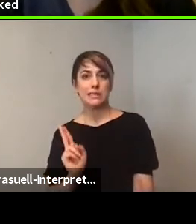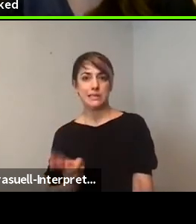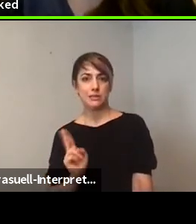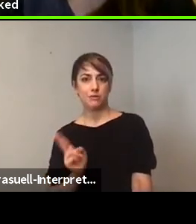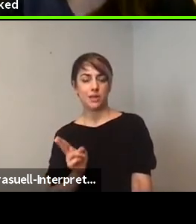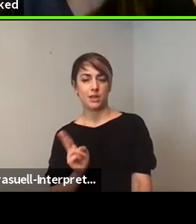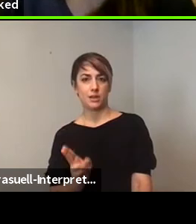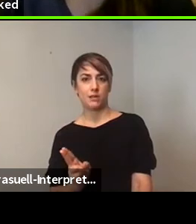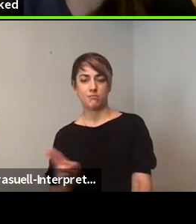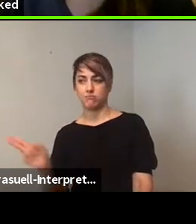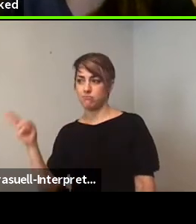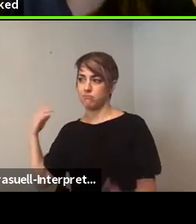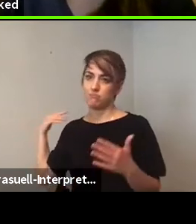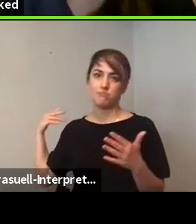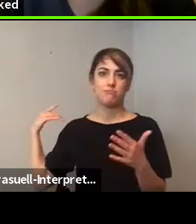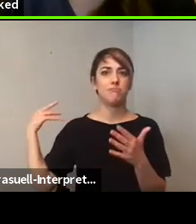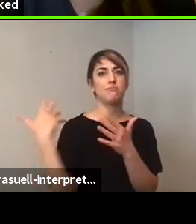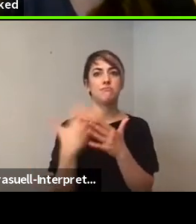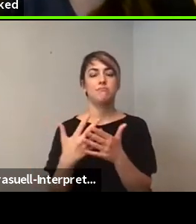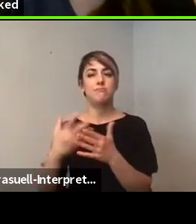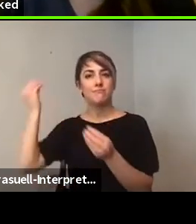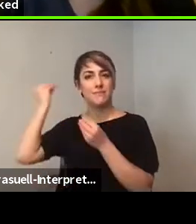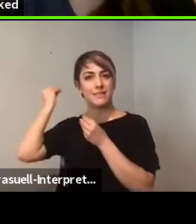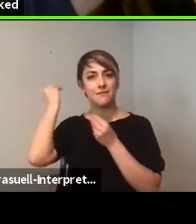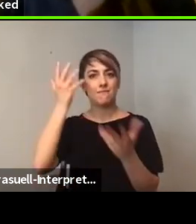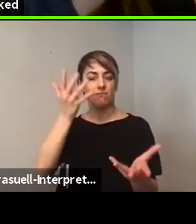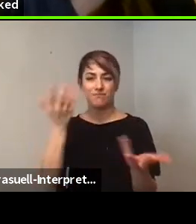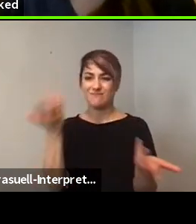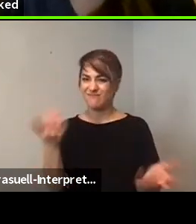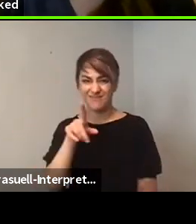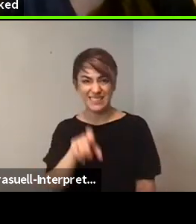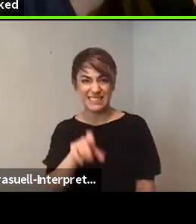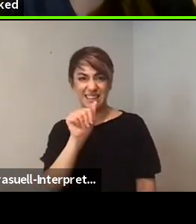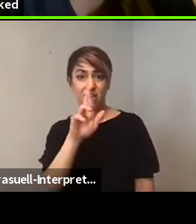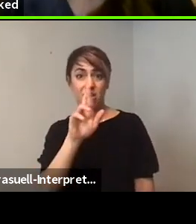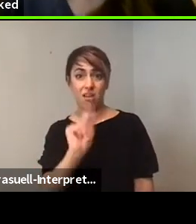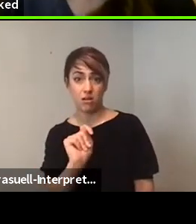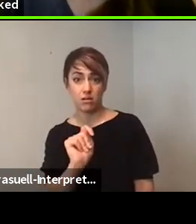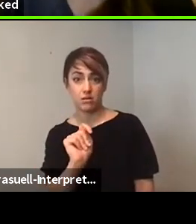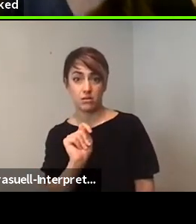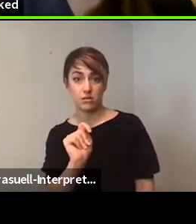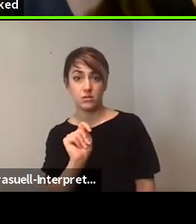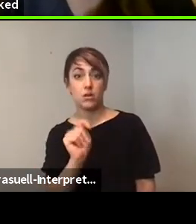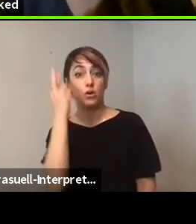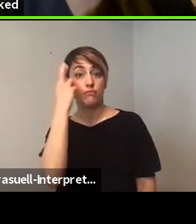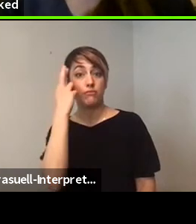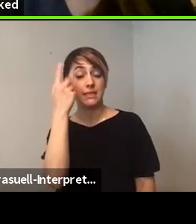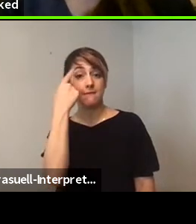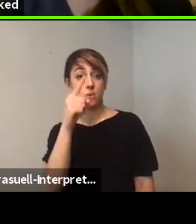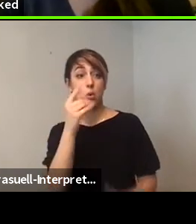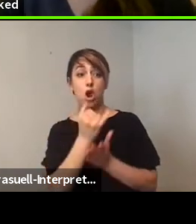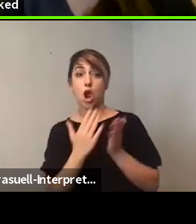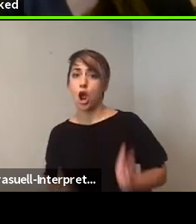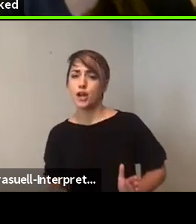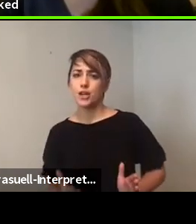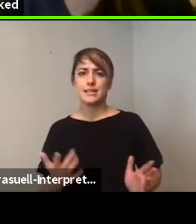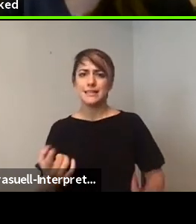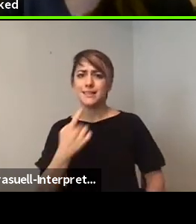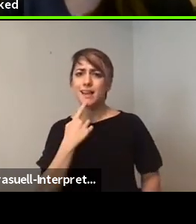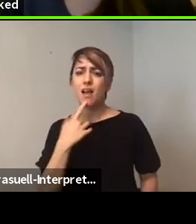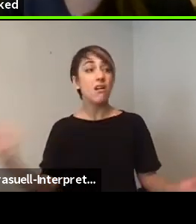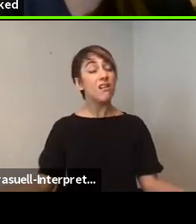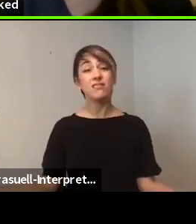something that's so important for us to shout for the artists to say, we will create wherever it